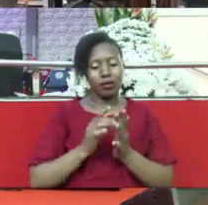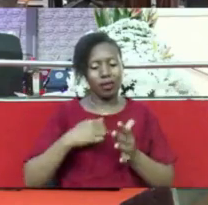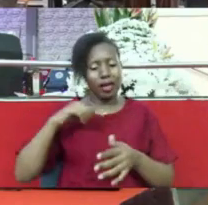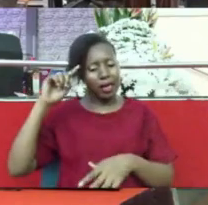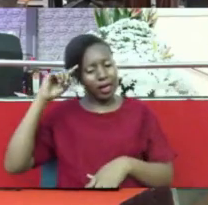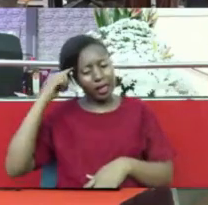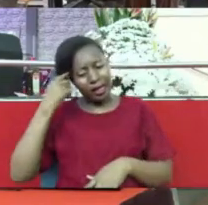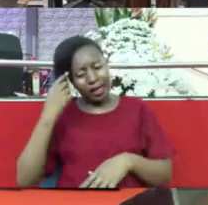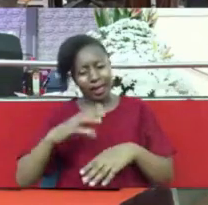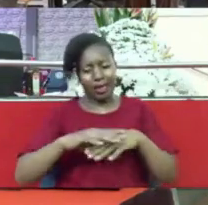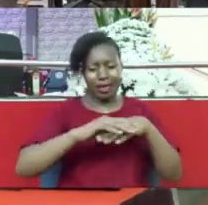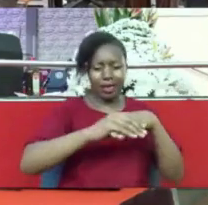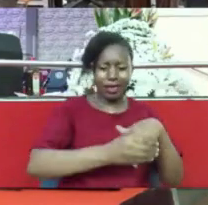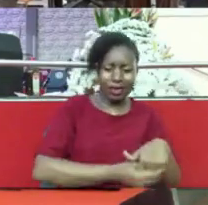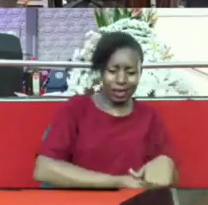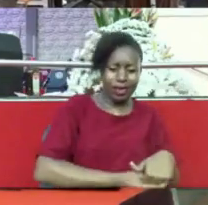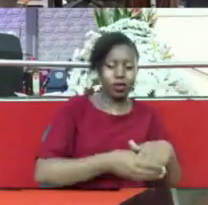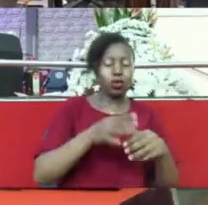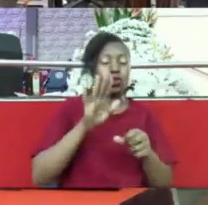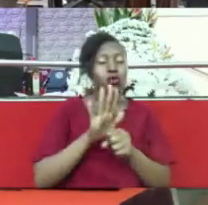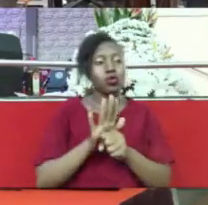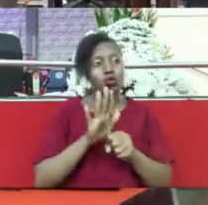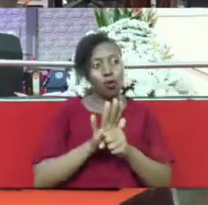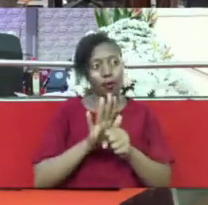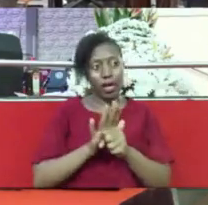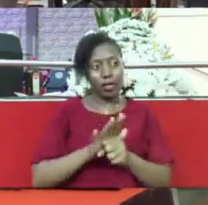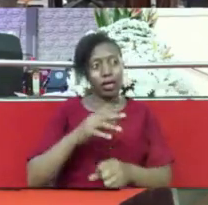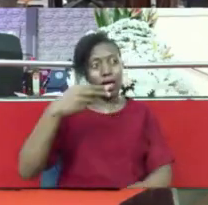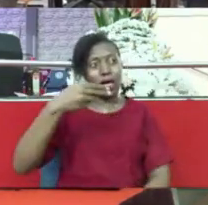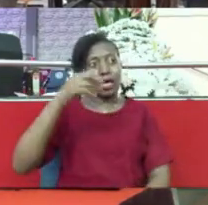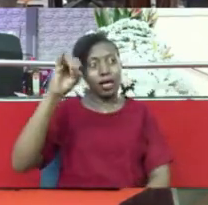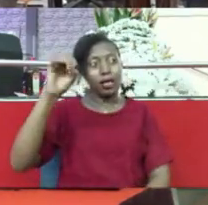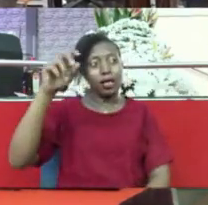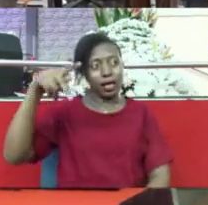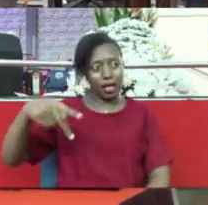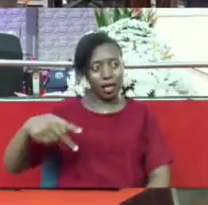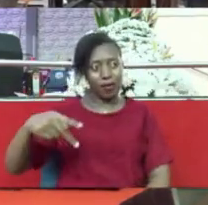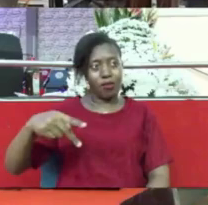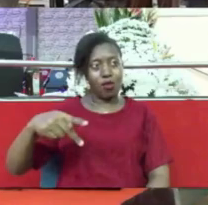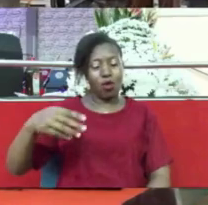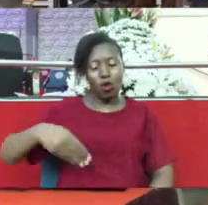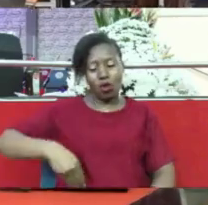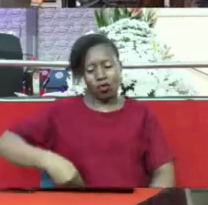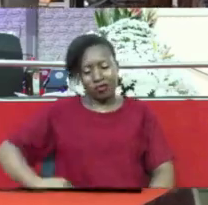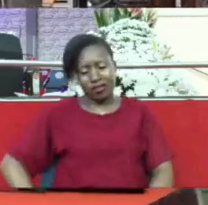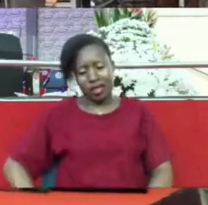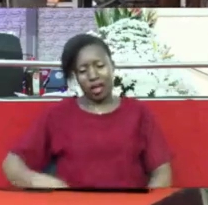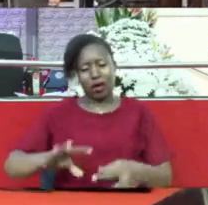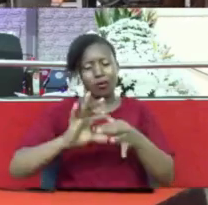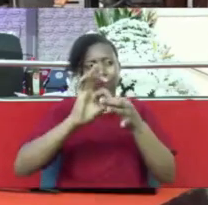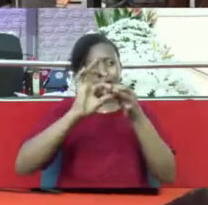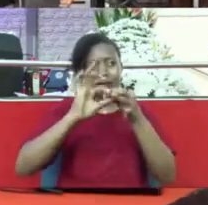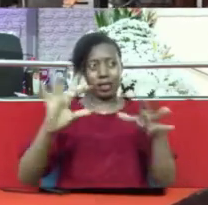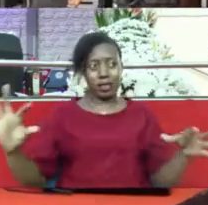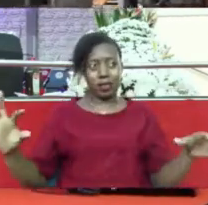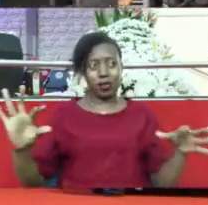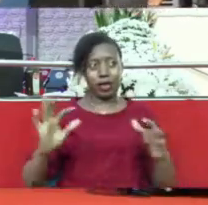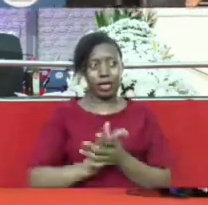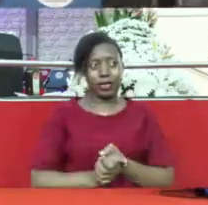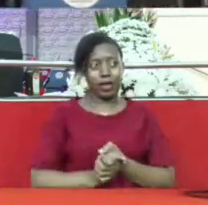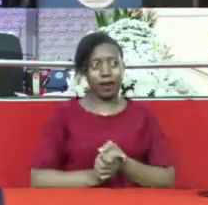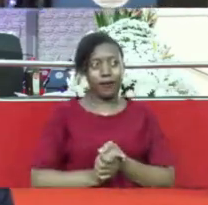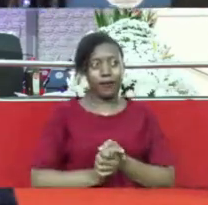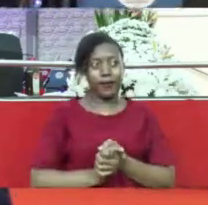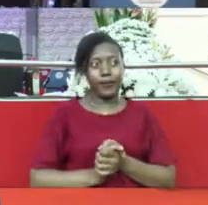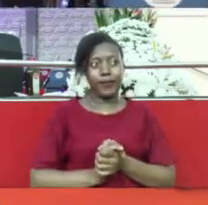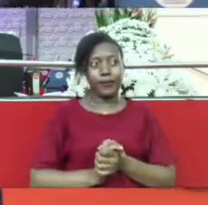with him so much until the hip of Jacob got dislocated. Na malaika kwangana sana mpaka wakati mguu wa Yakobo ukatoka